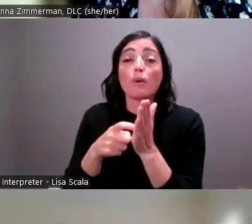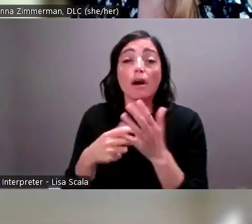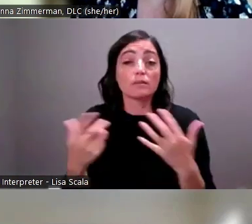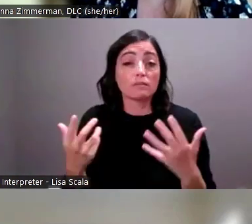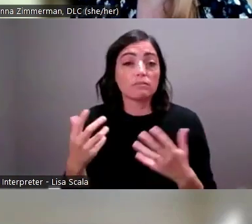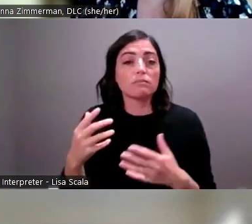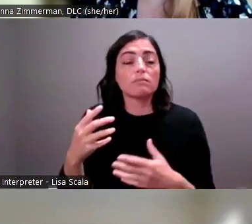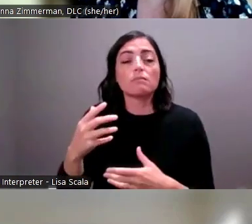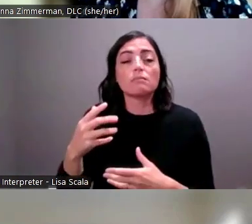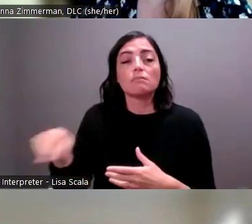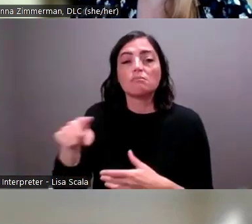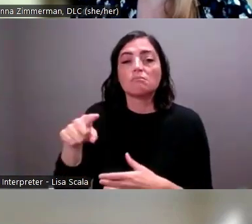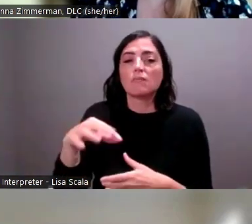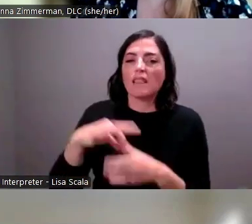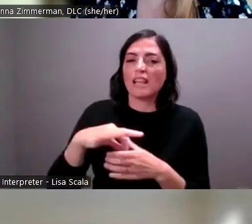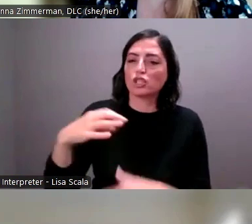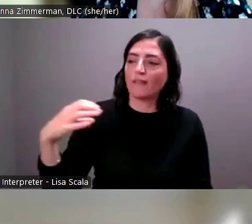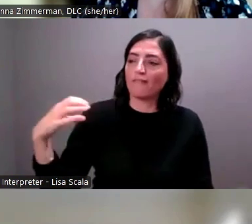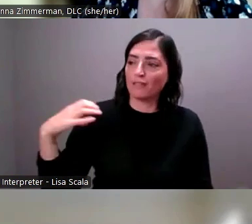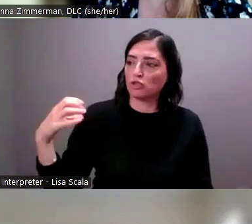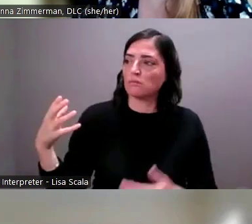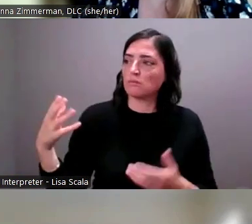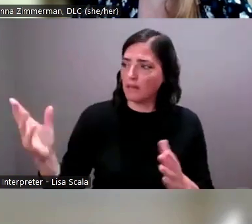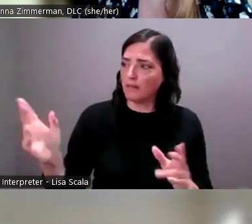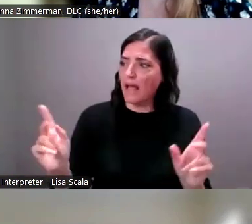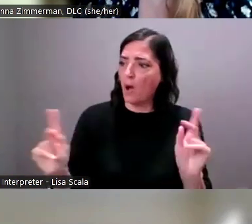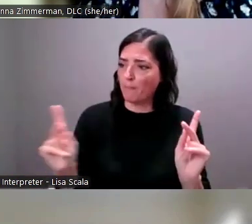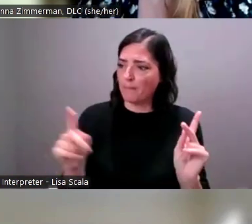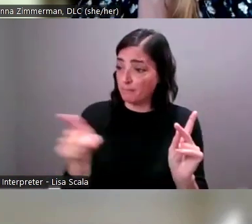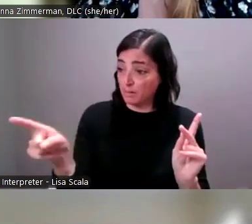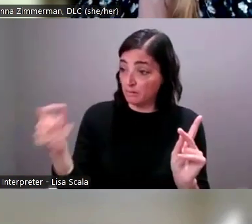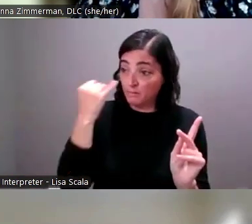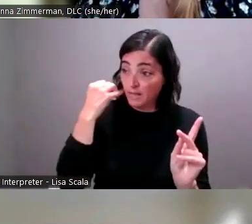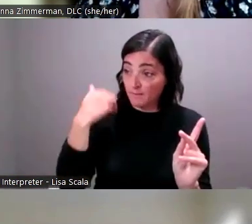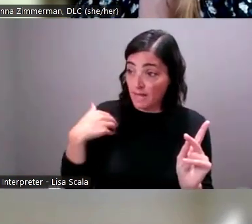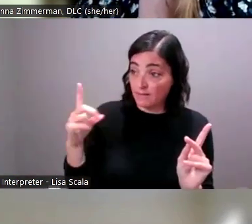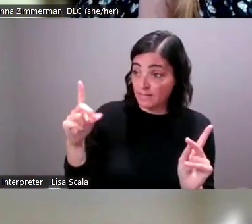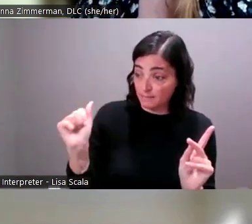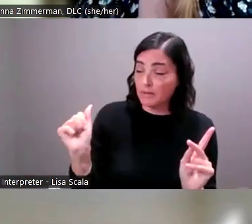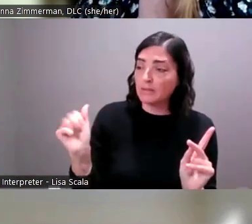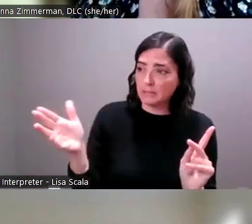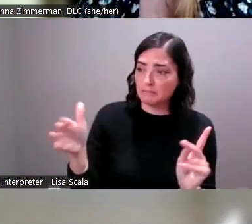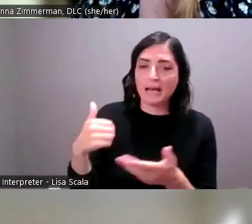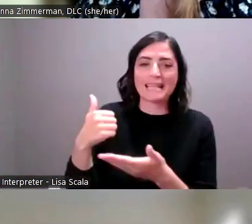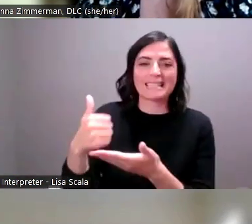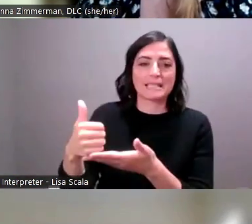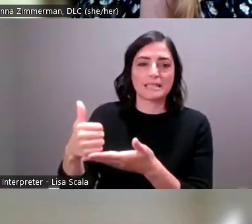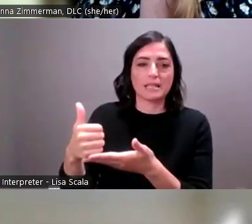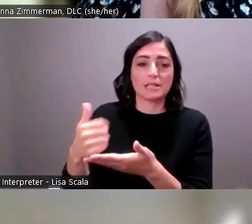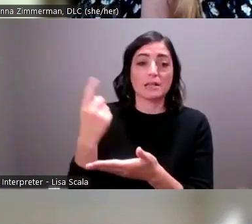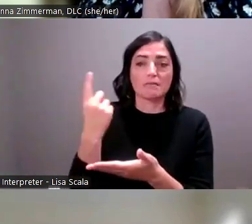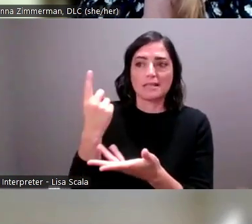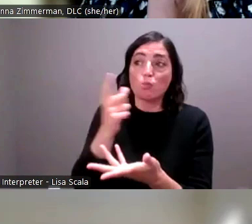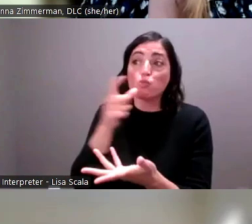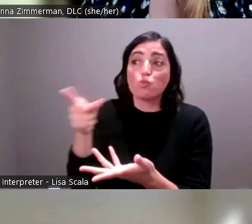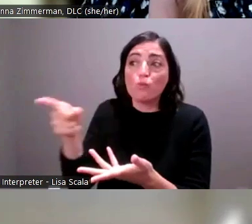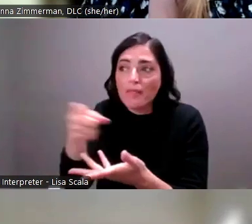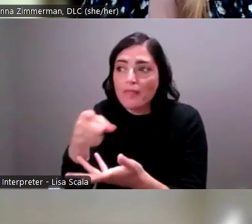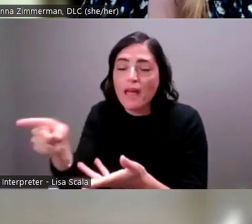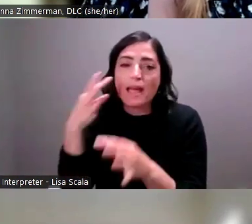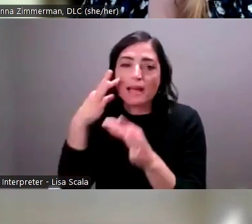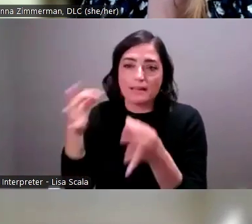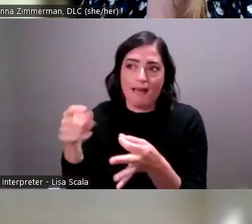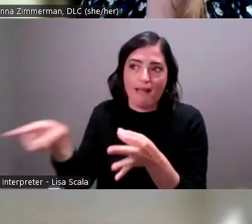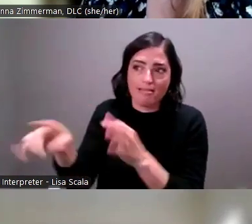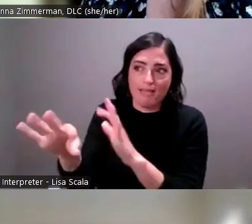election officials to allow people who have disabilities to get assistance from a person of their choosing.